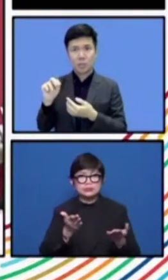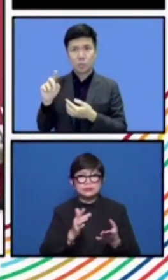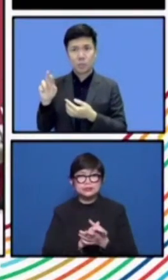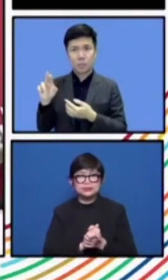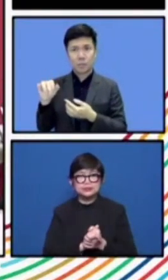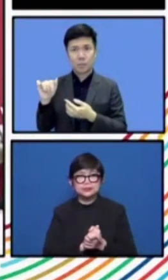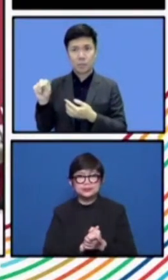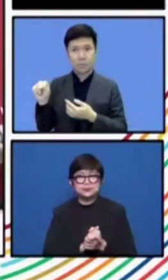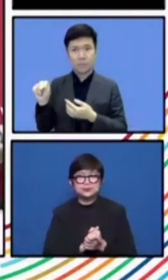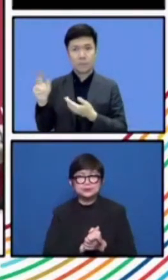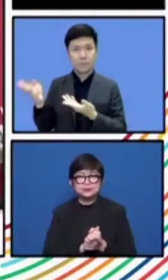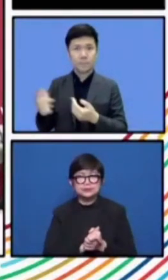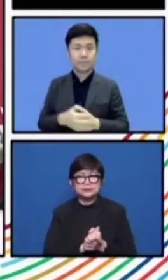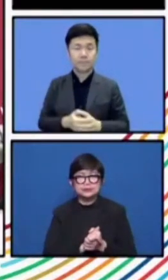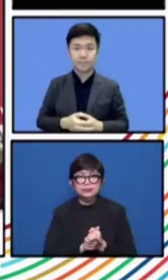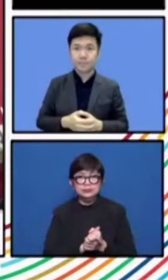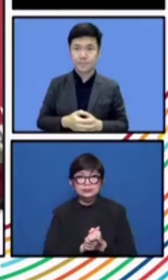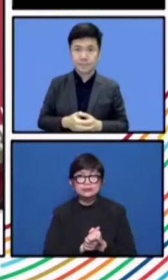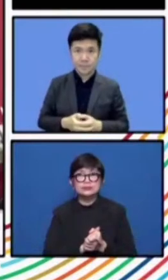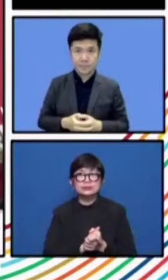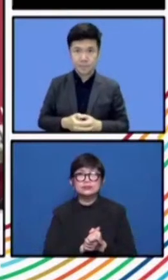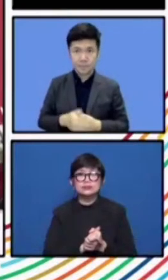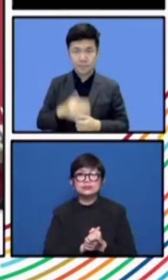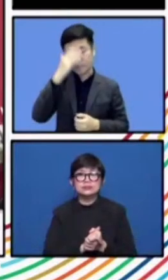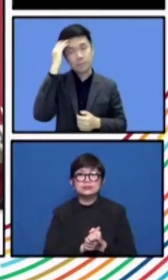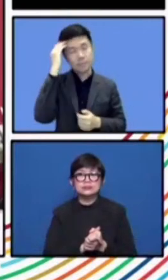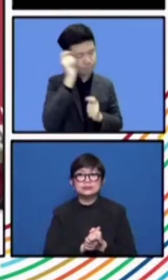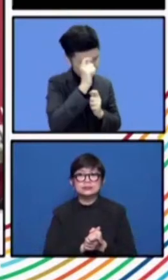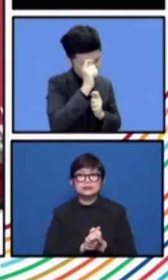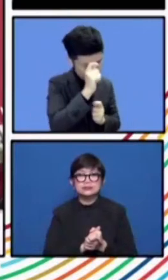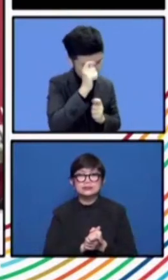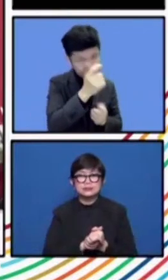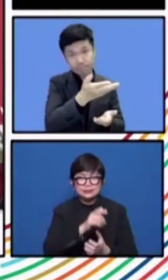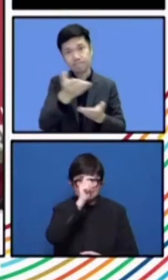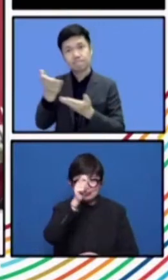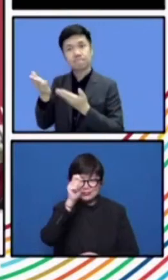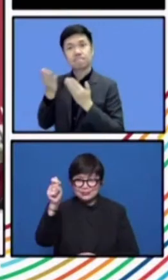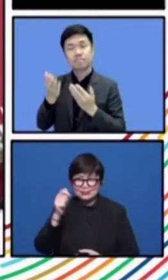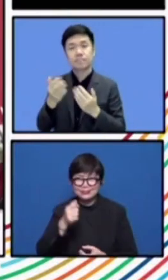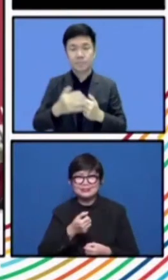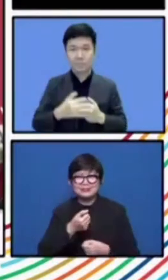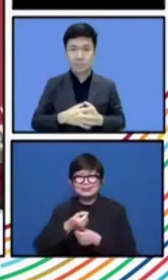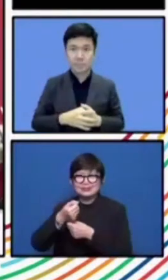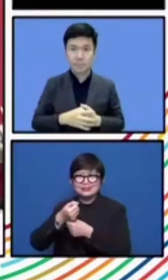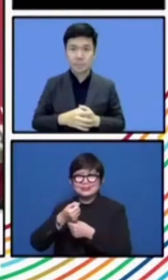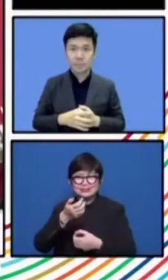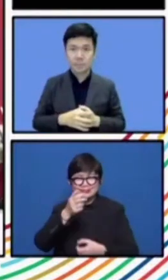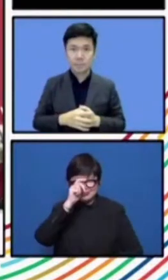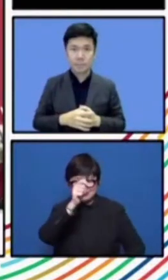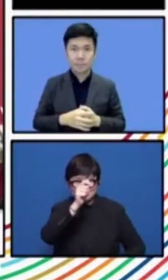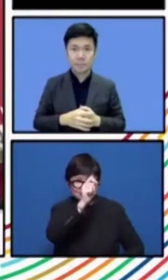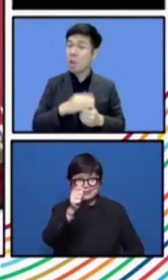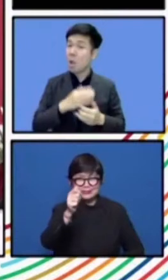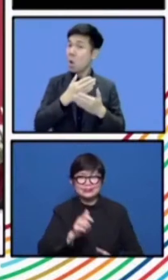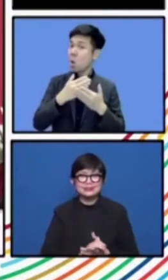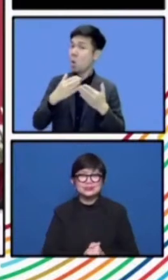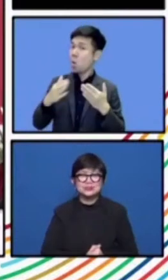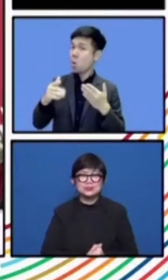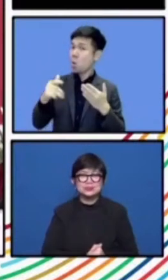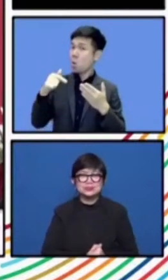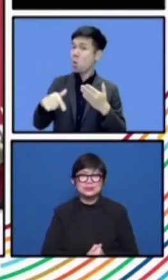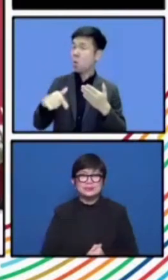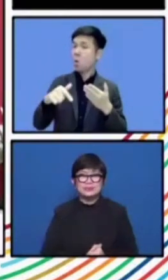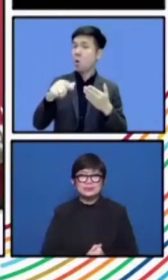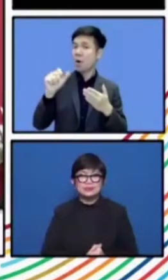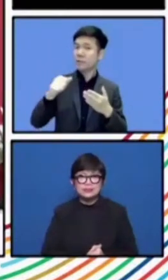yeah um honorable Madam chair distinguished panelists and delegates um all the most Asia Pacific States including Indonesia